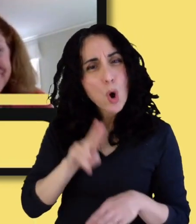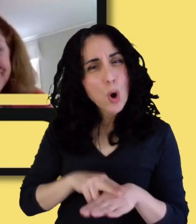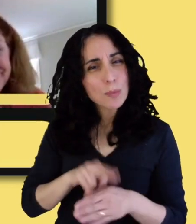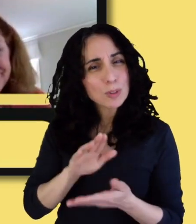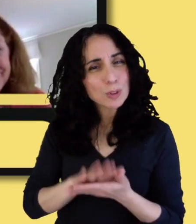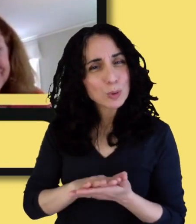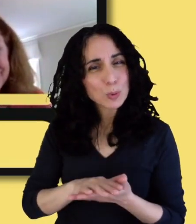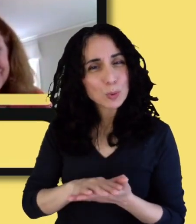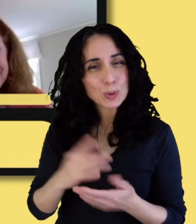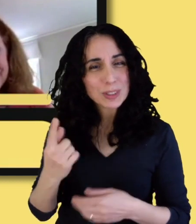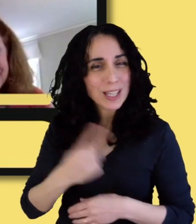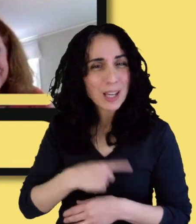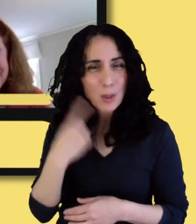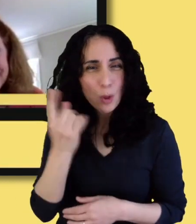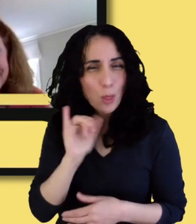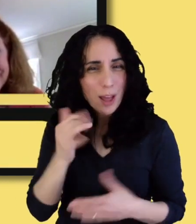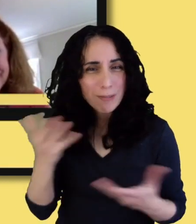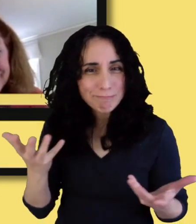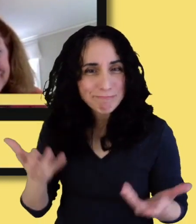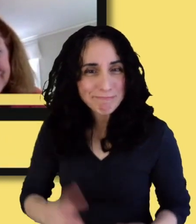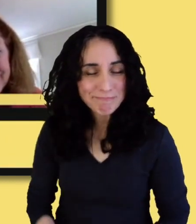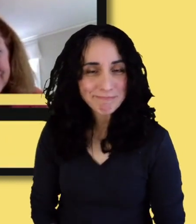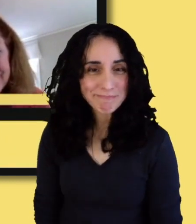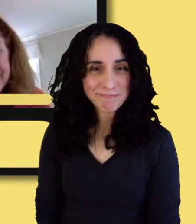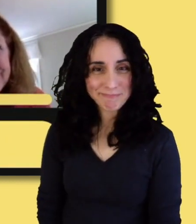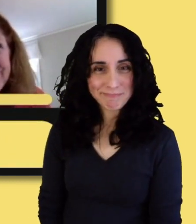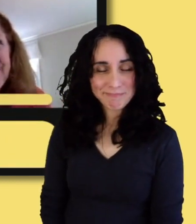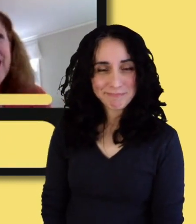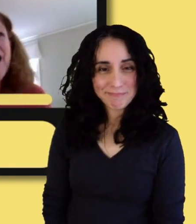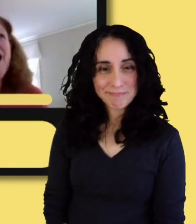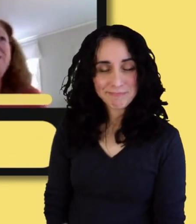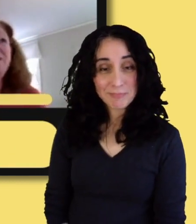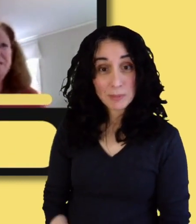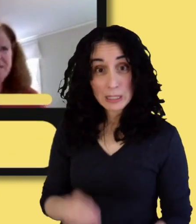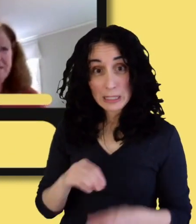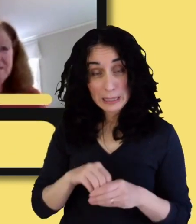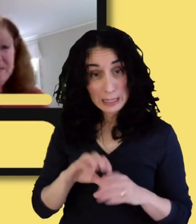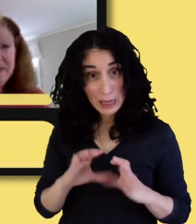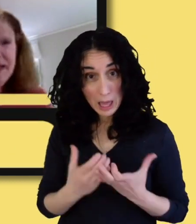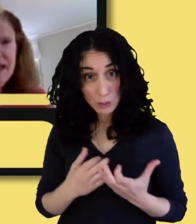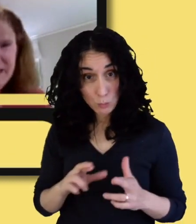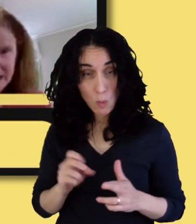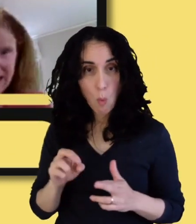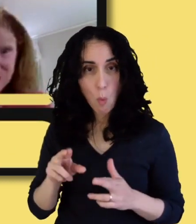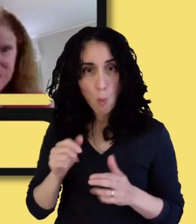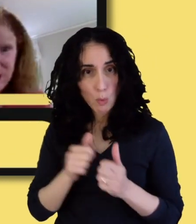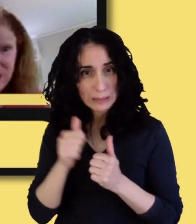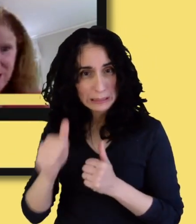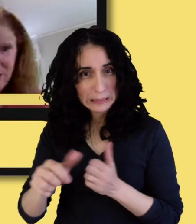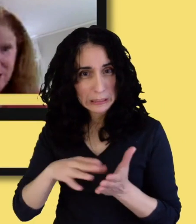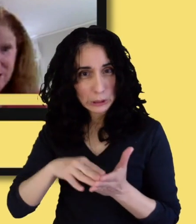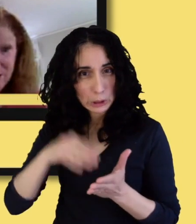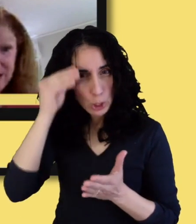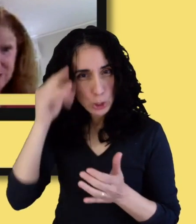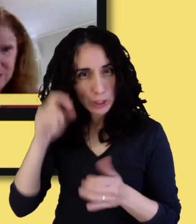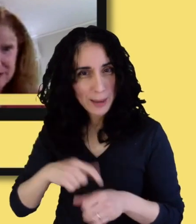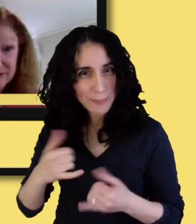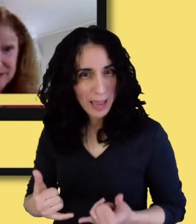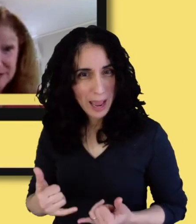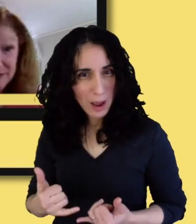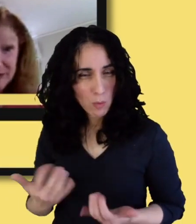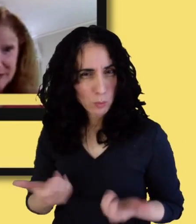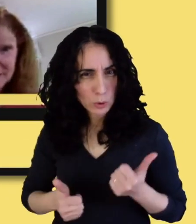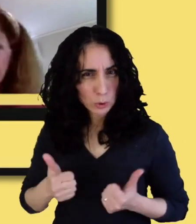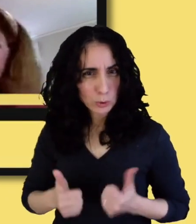a normal school day look like for your children, for you and for your children? In the classroom, or now